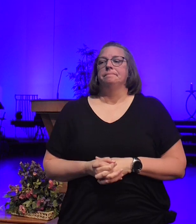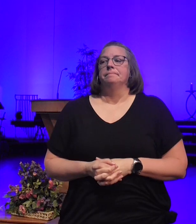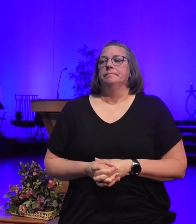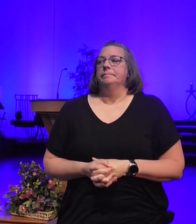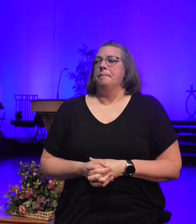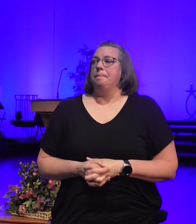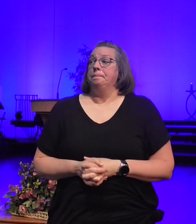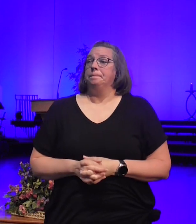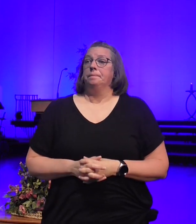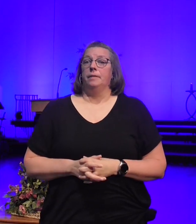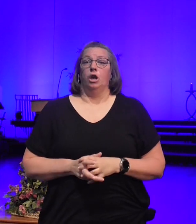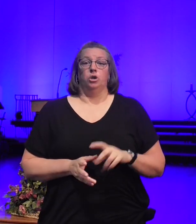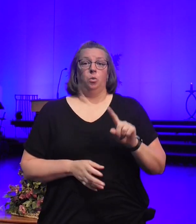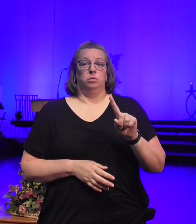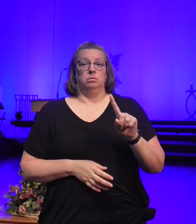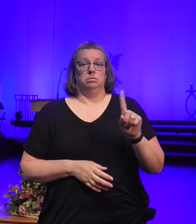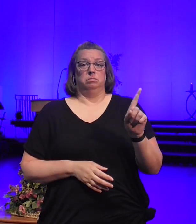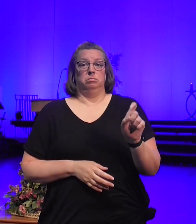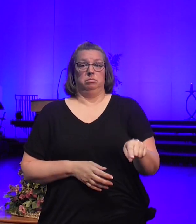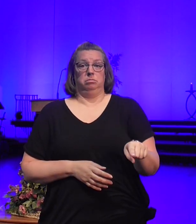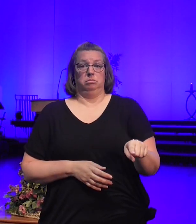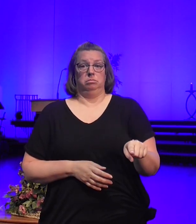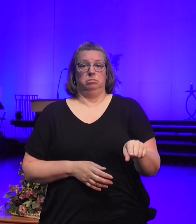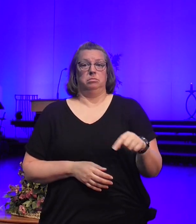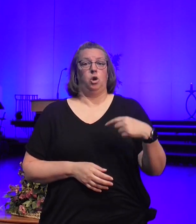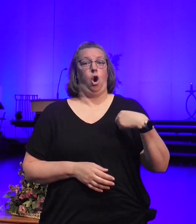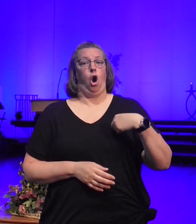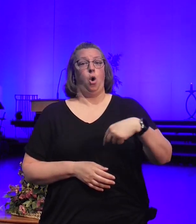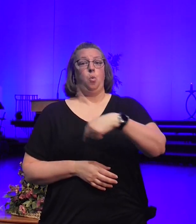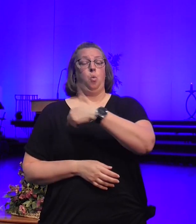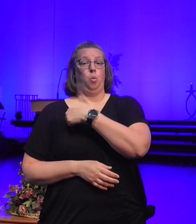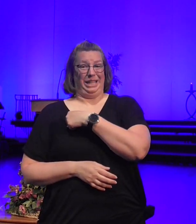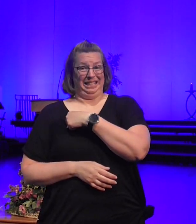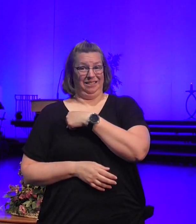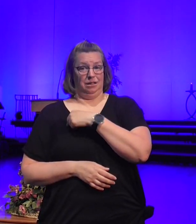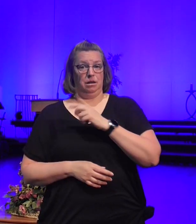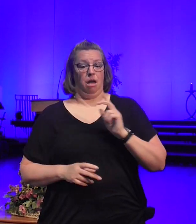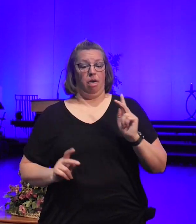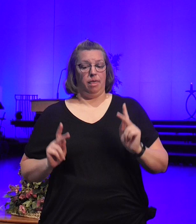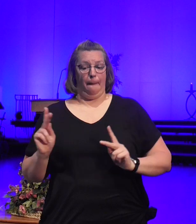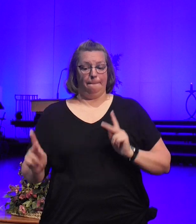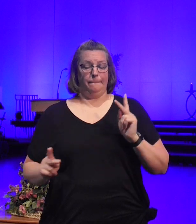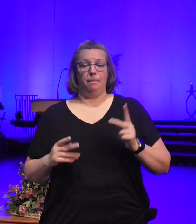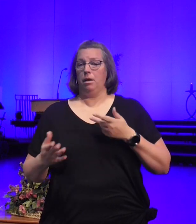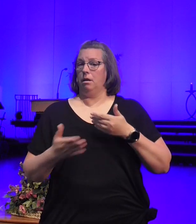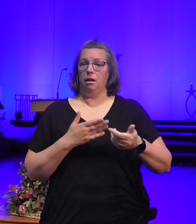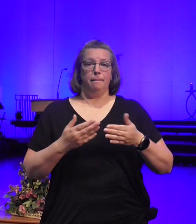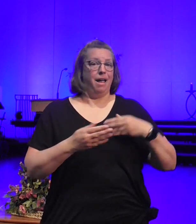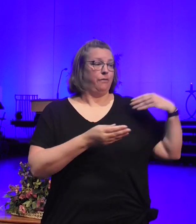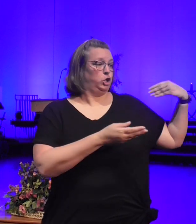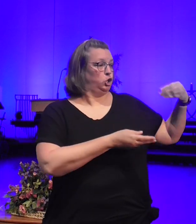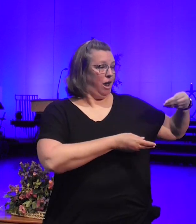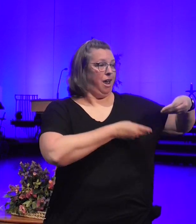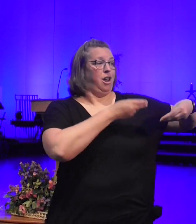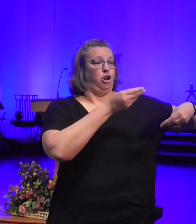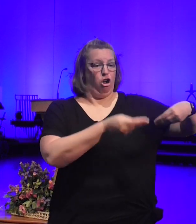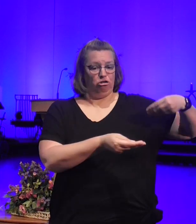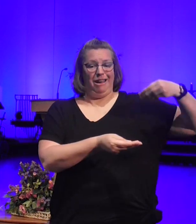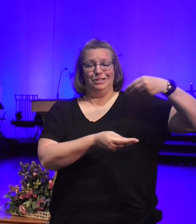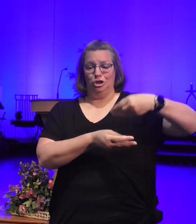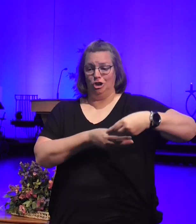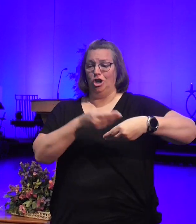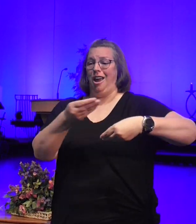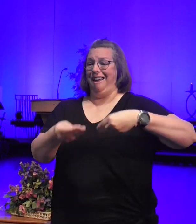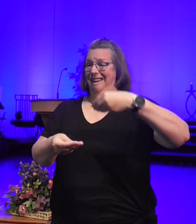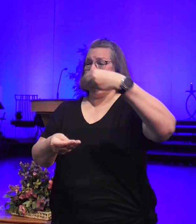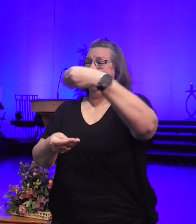Are we the people that no matter how it occurred, whether it's a generation after generation of disconnect